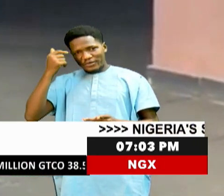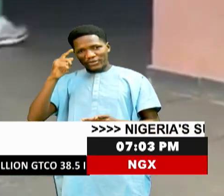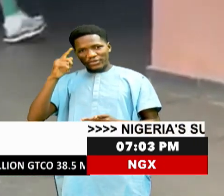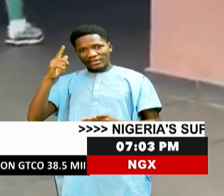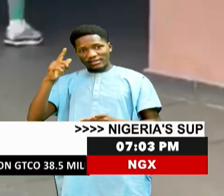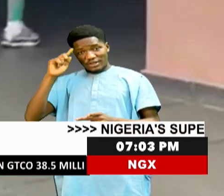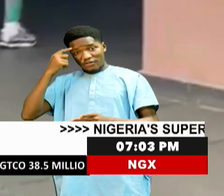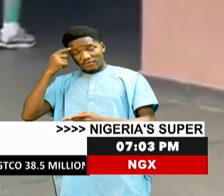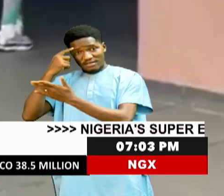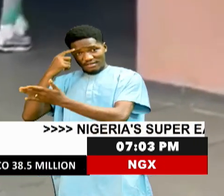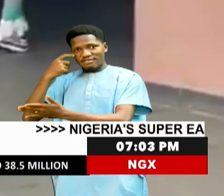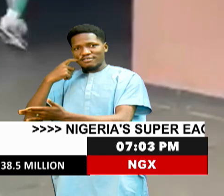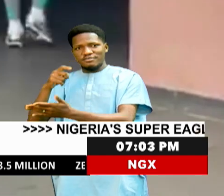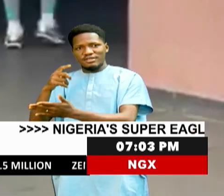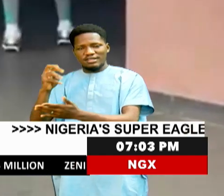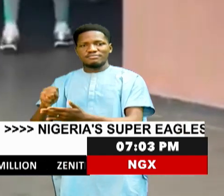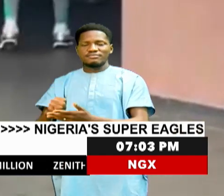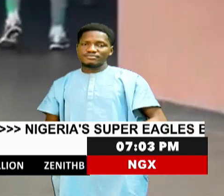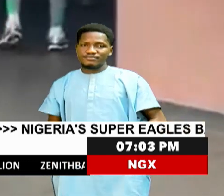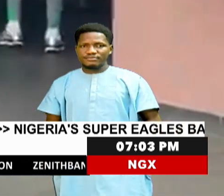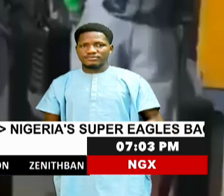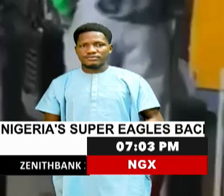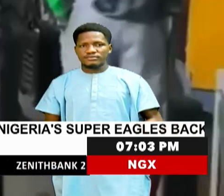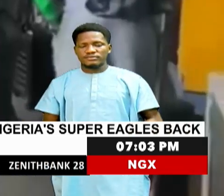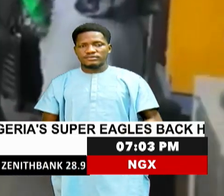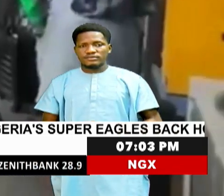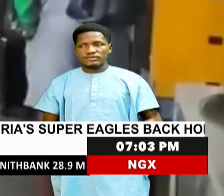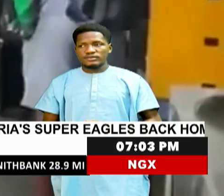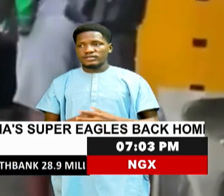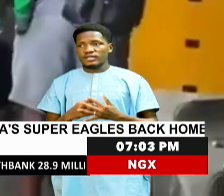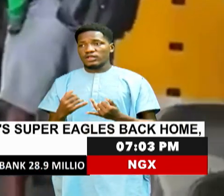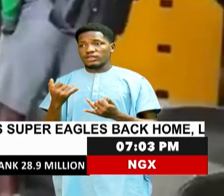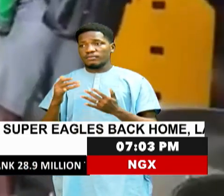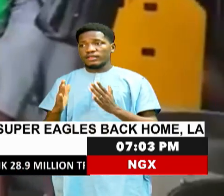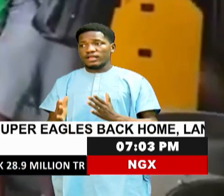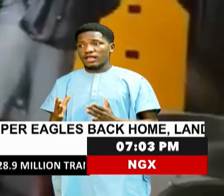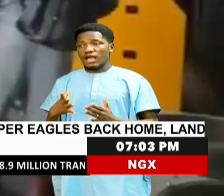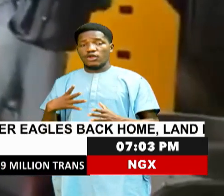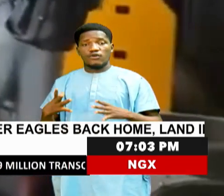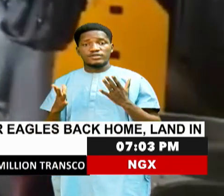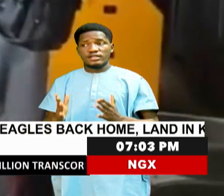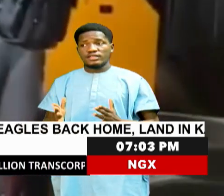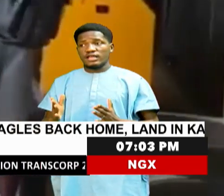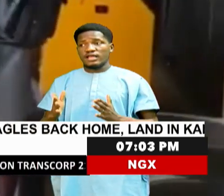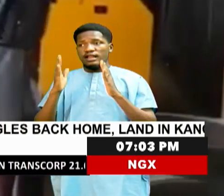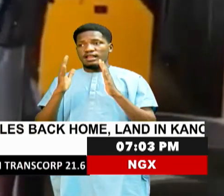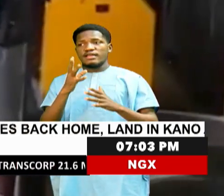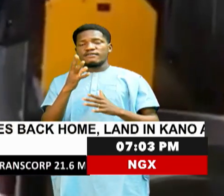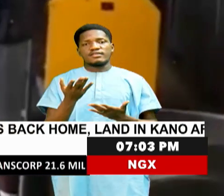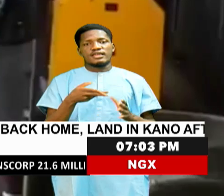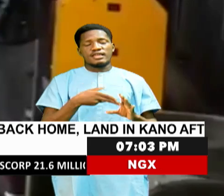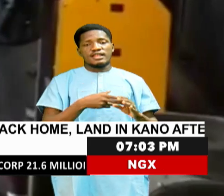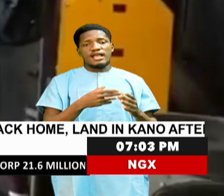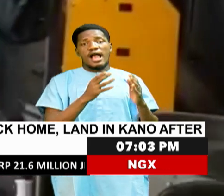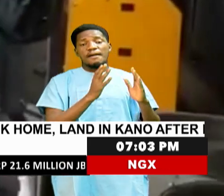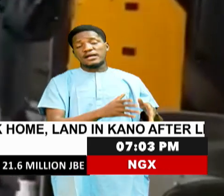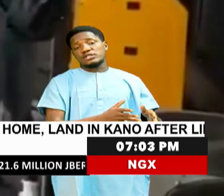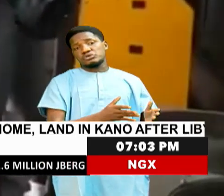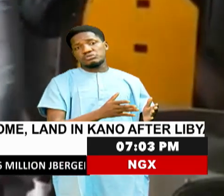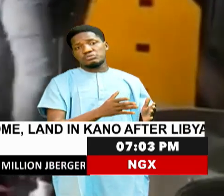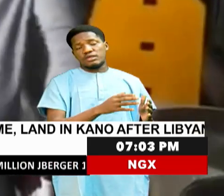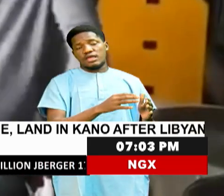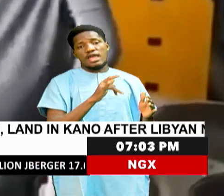landing at a location chosen by the Libyan authorities, the players and officials were left in an abandoned airport for more than 14 hours without